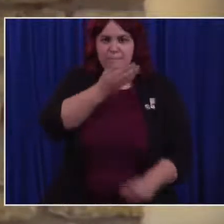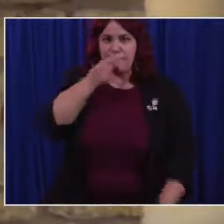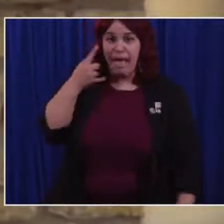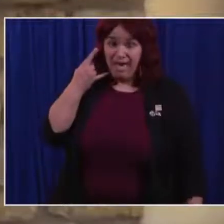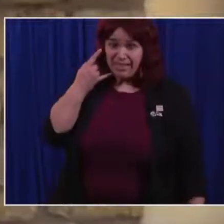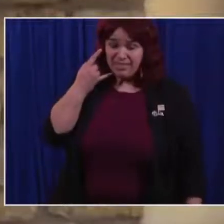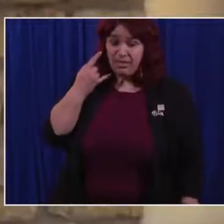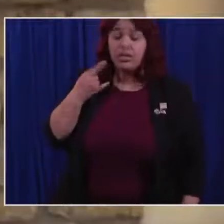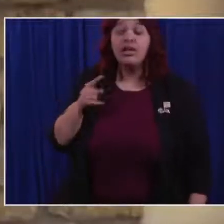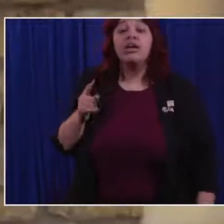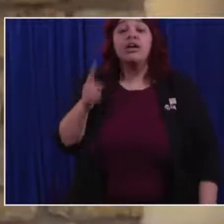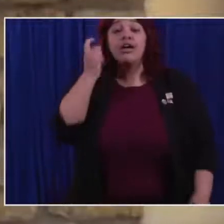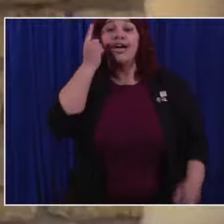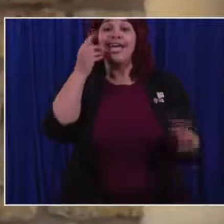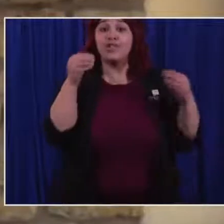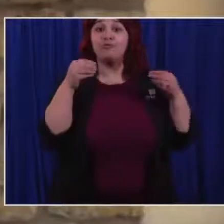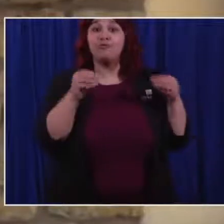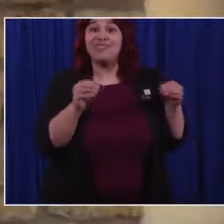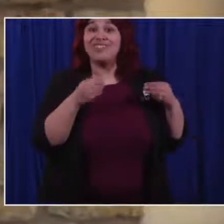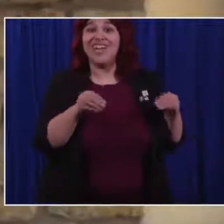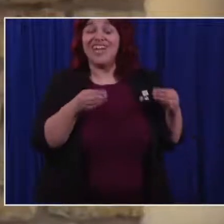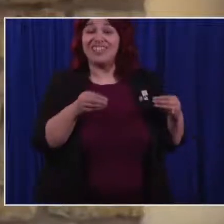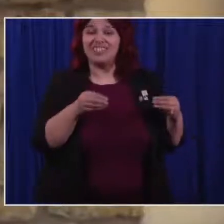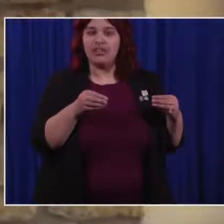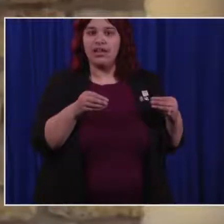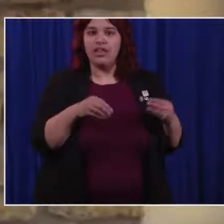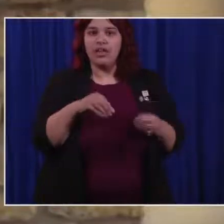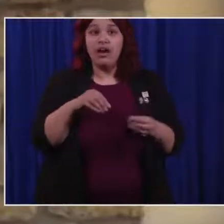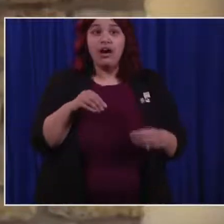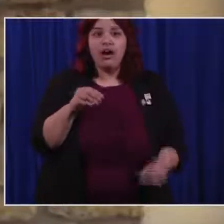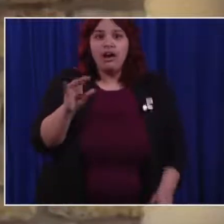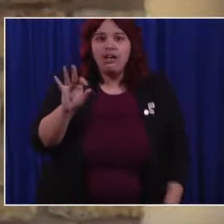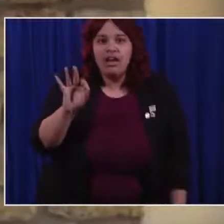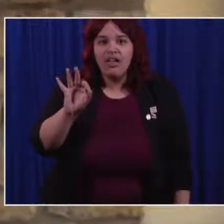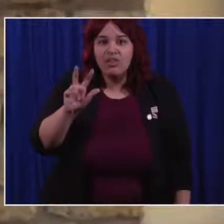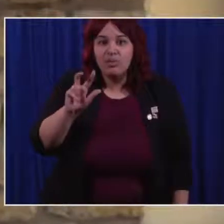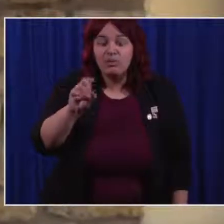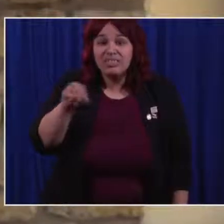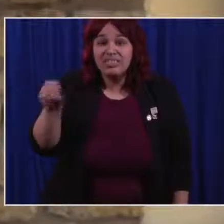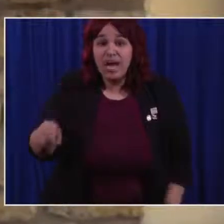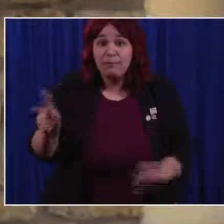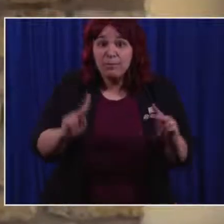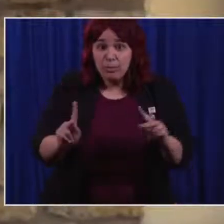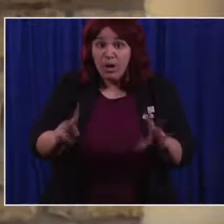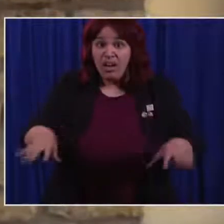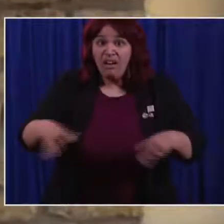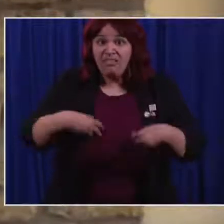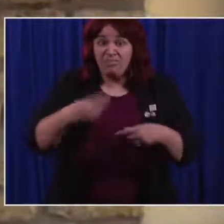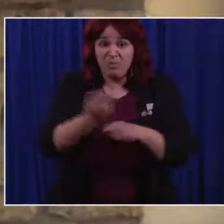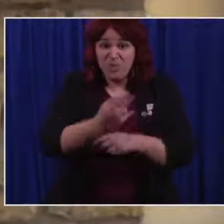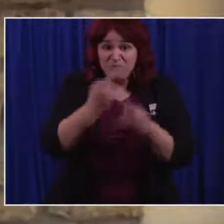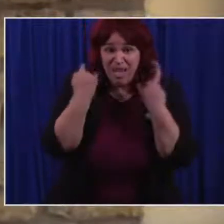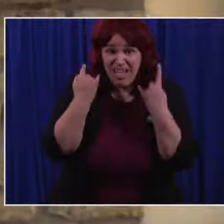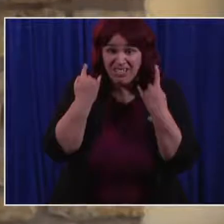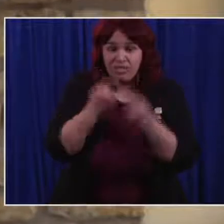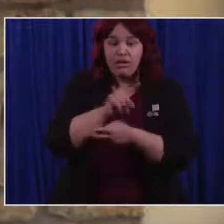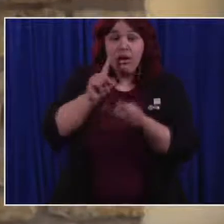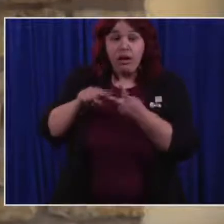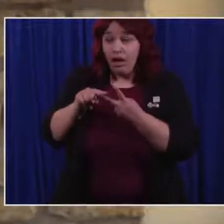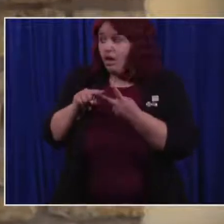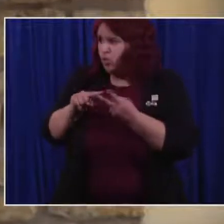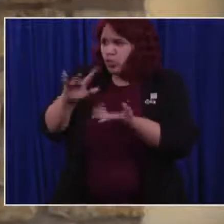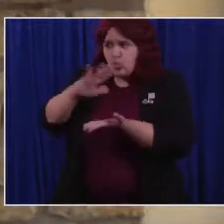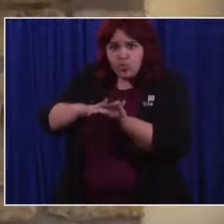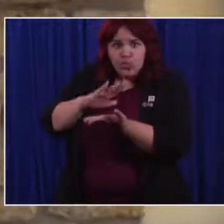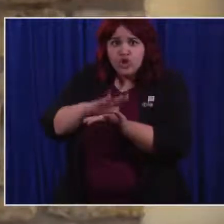whole state, 93% are wearing masks. That is phenomenally good. We know that in schools that it does not spread when people are